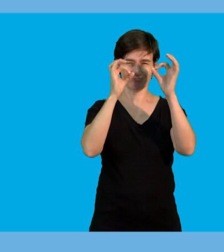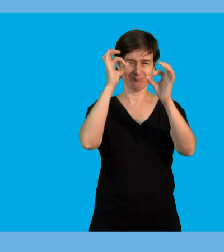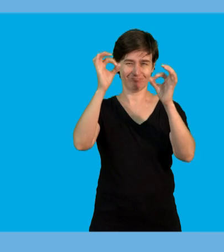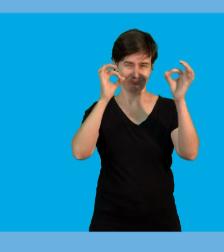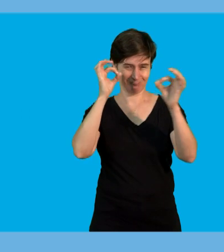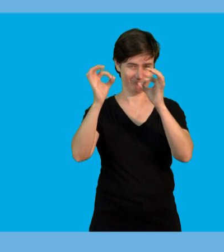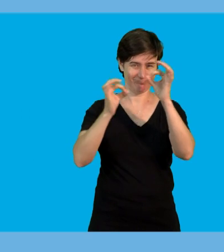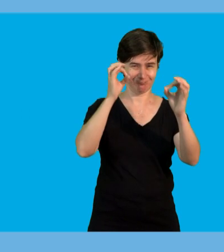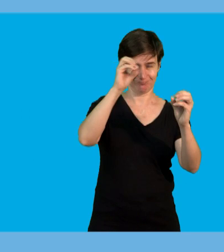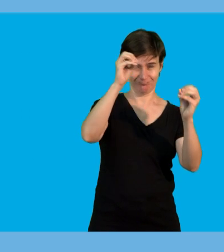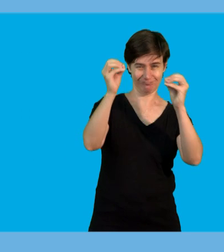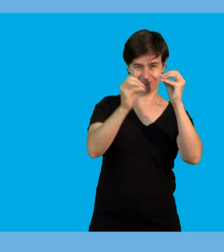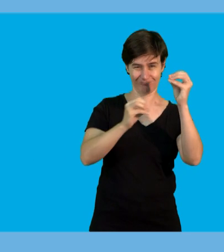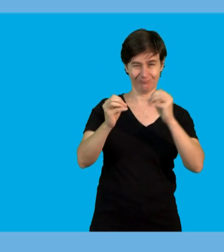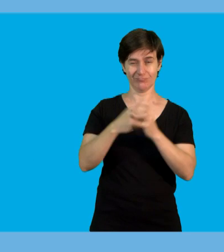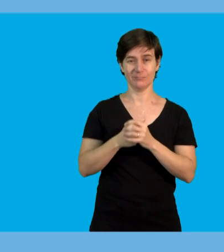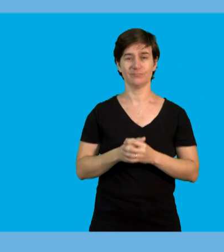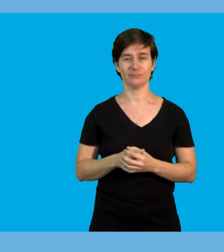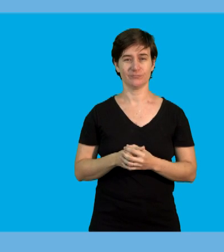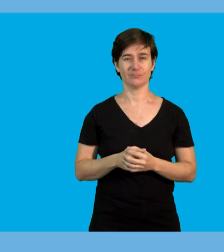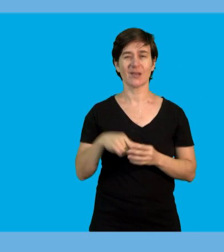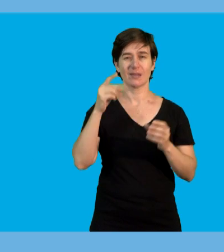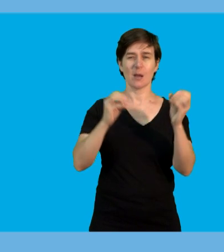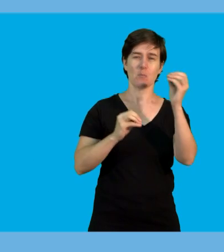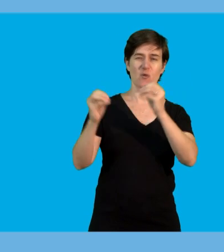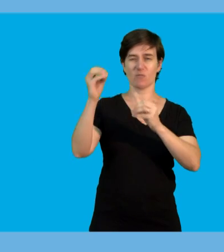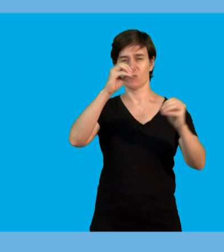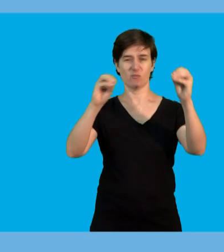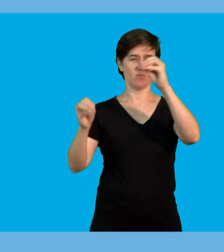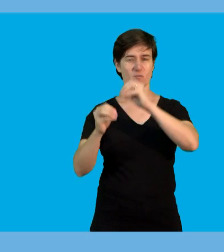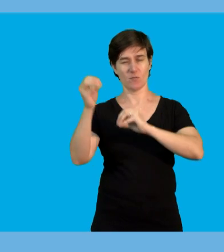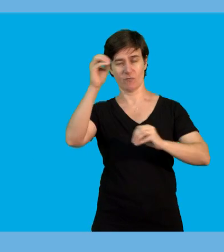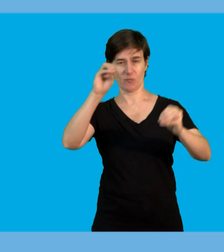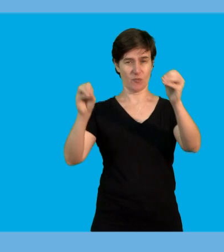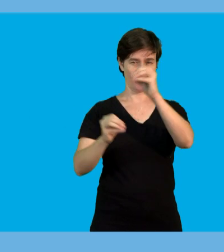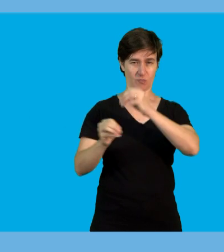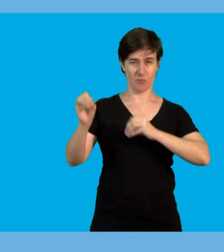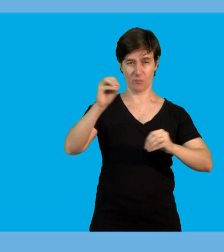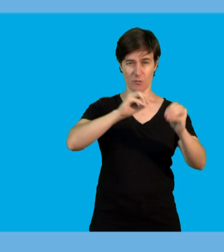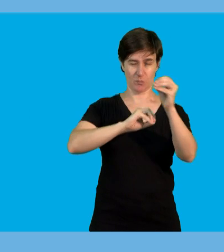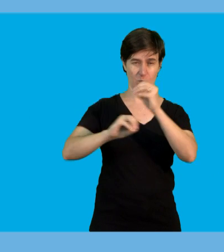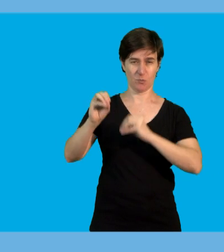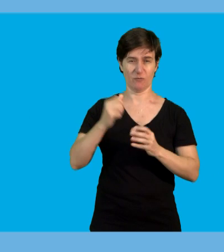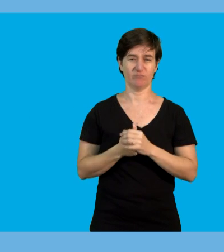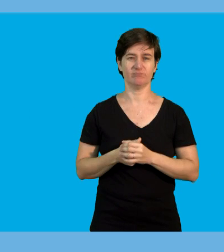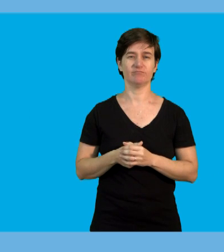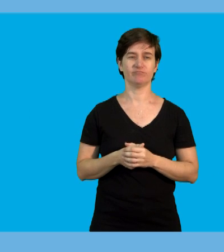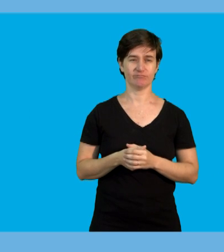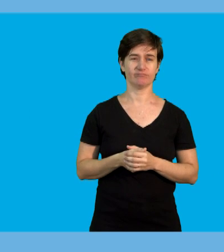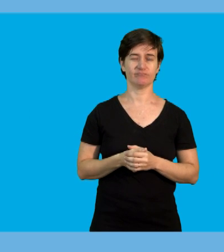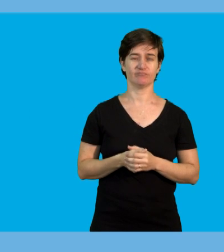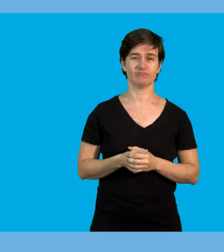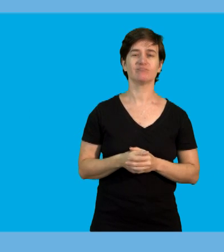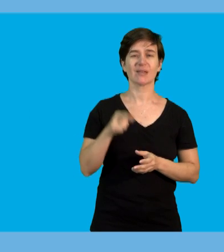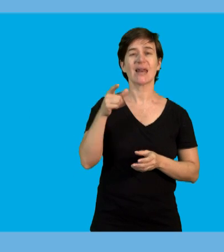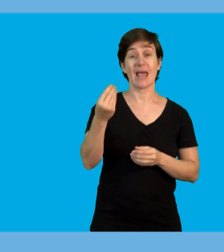have here. So those now are found in this conductor, and they are moving in various directions. So because it's a conductor, it's just